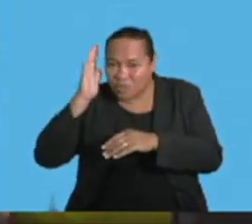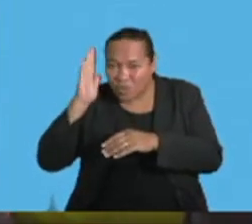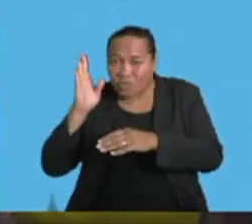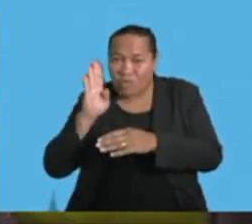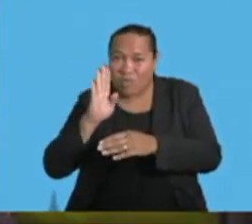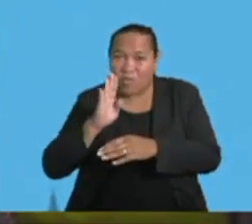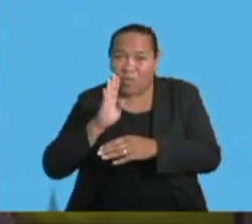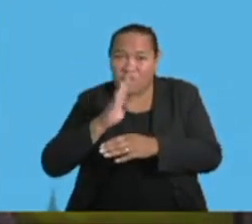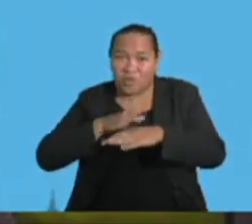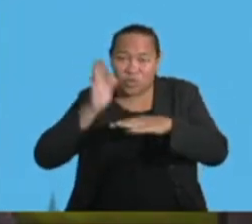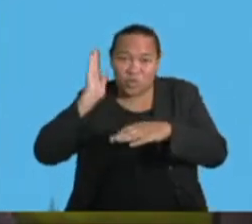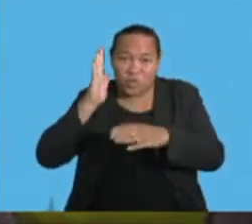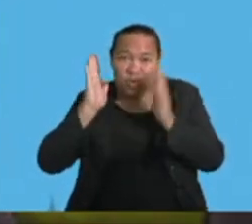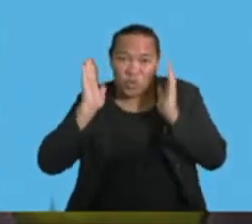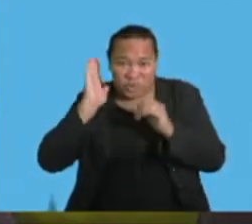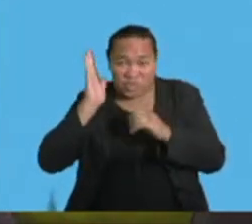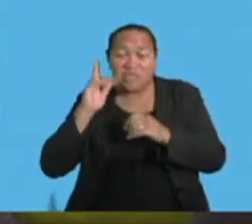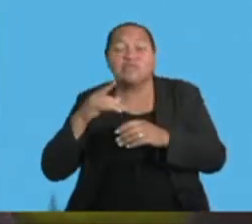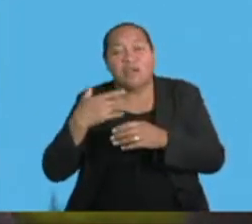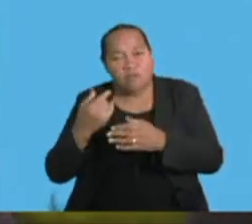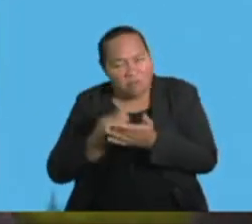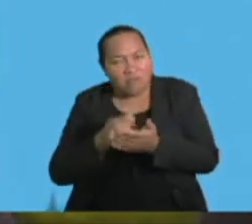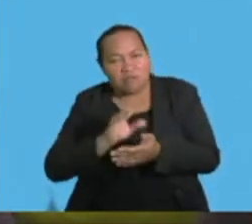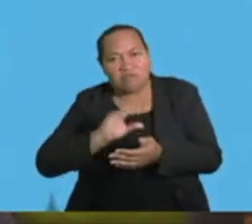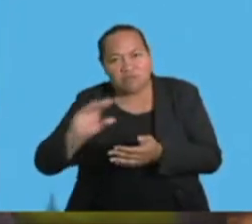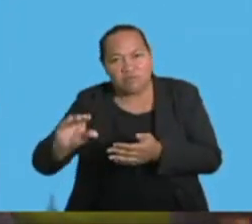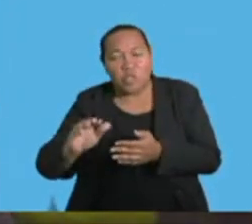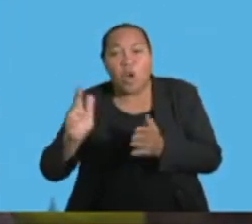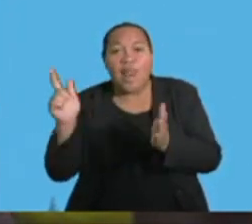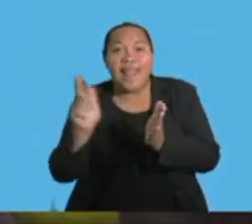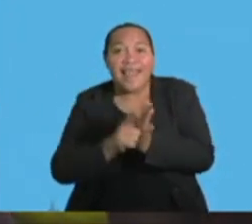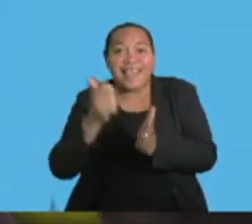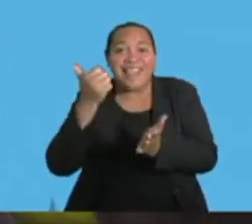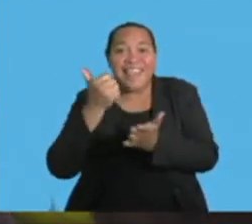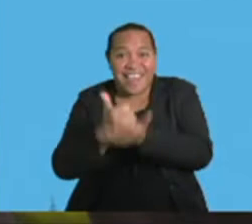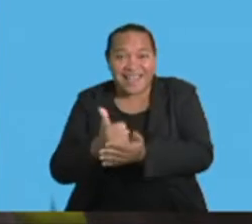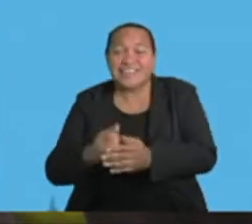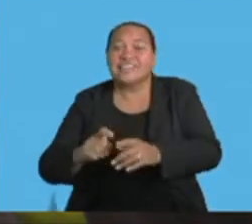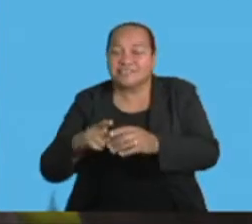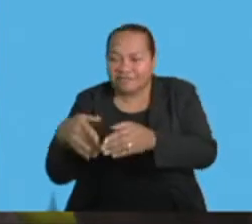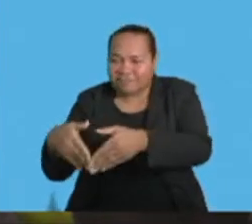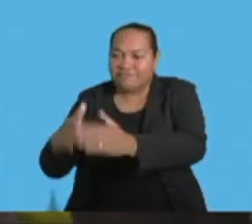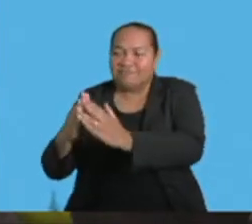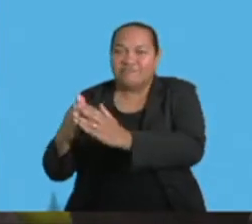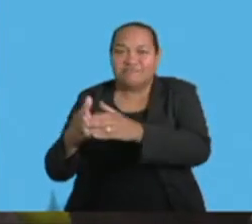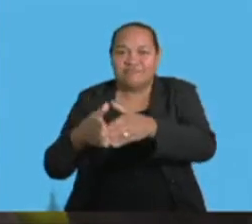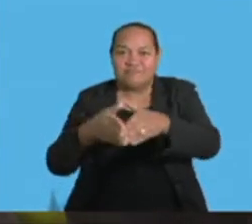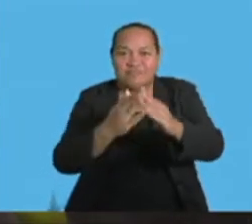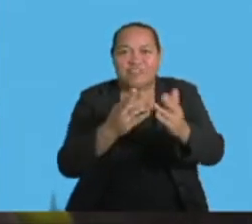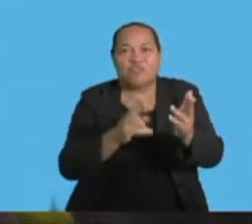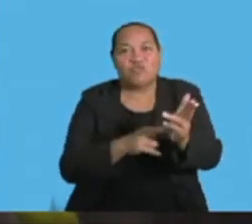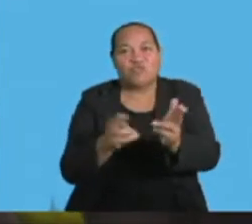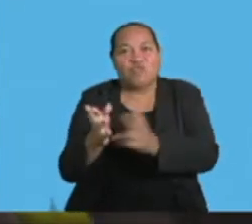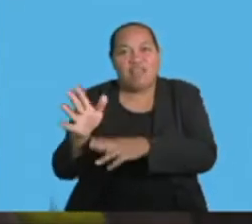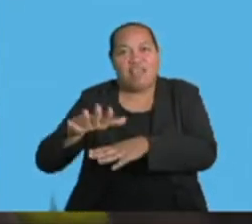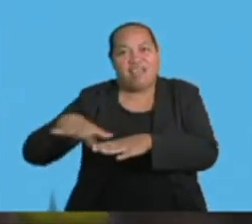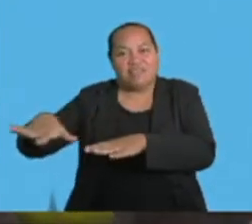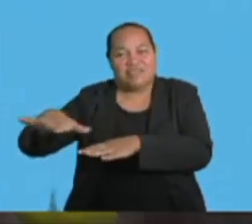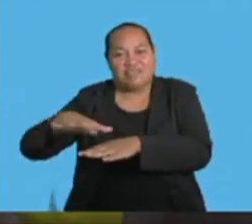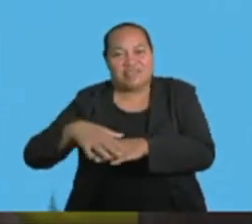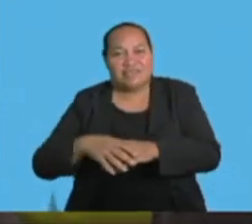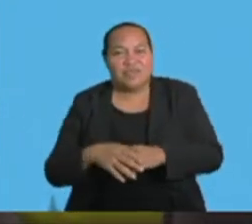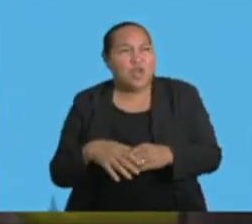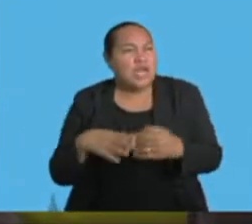legal aid, social welfare, and of course, things like even BDM offices. So, for example, if you go to places now